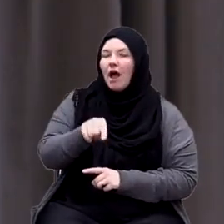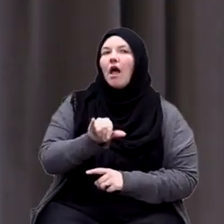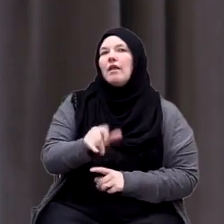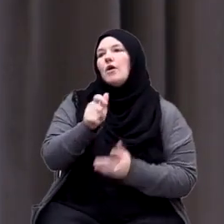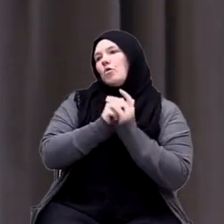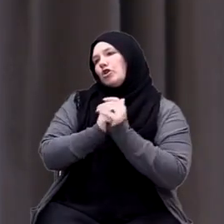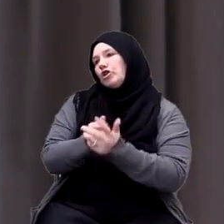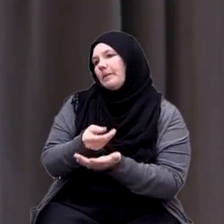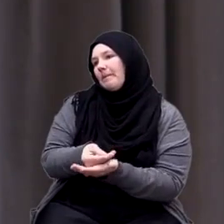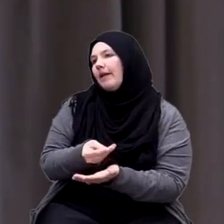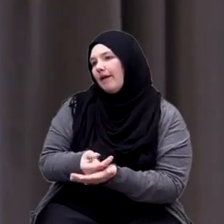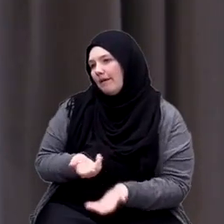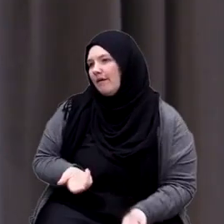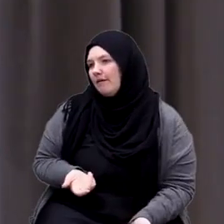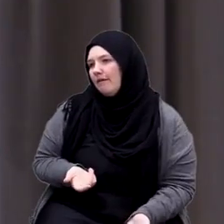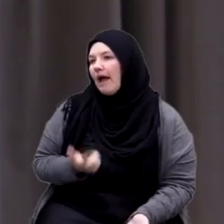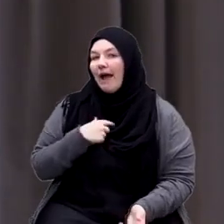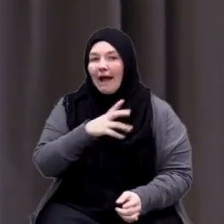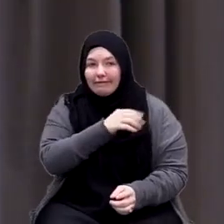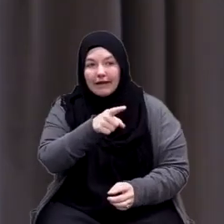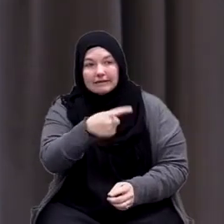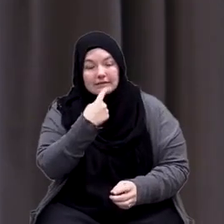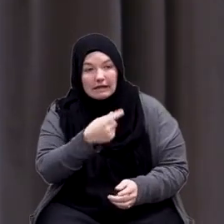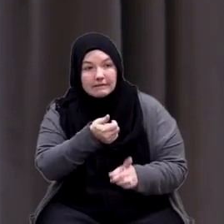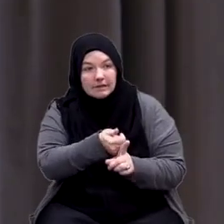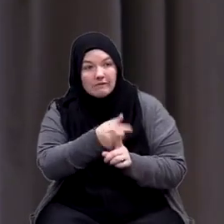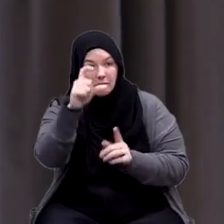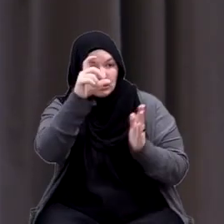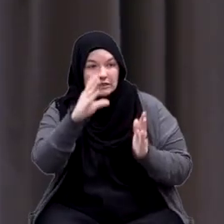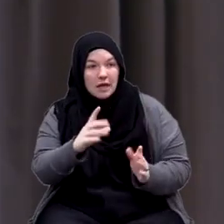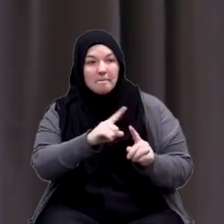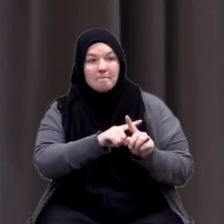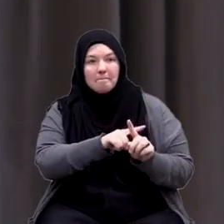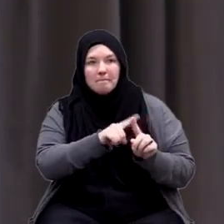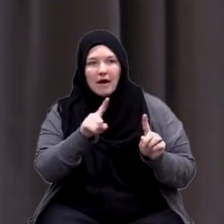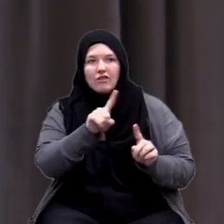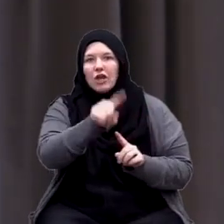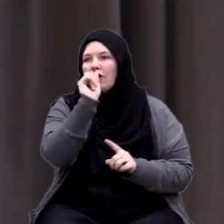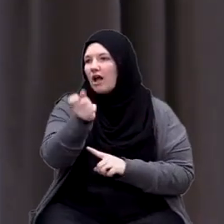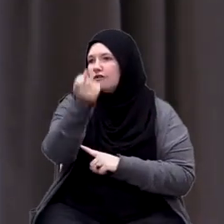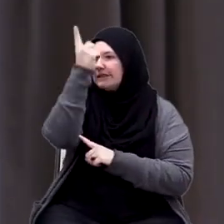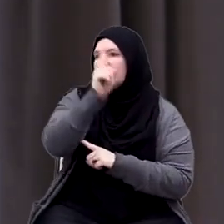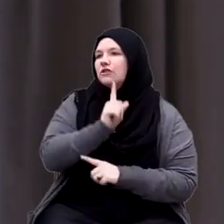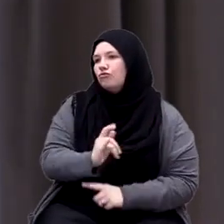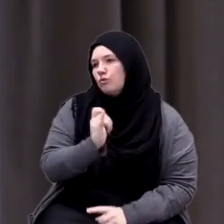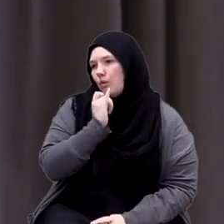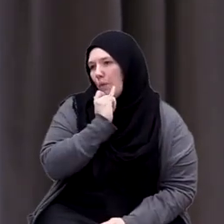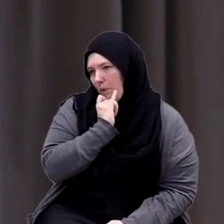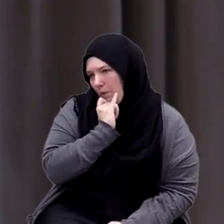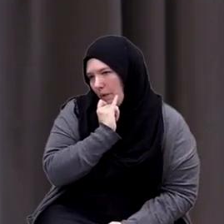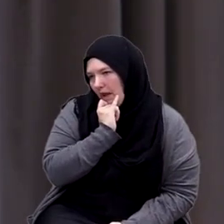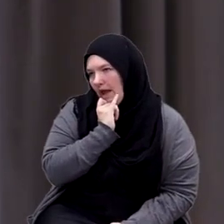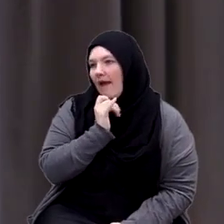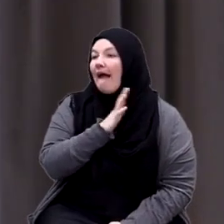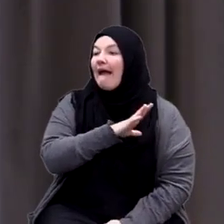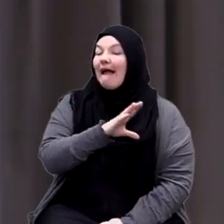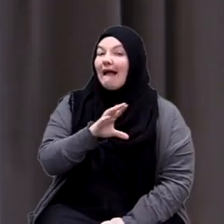they identify with. But their understanding of Islam is similar to